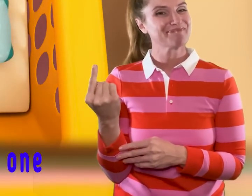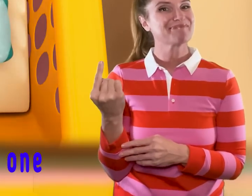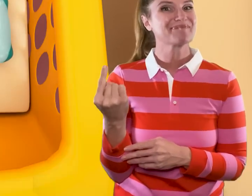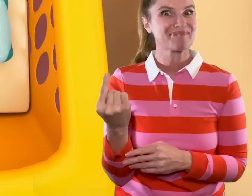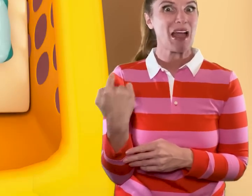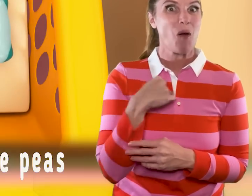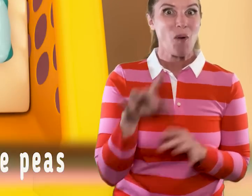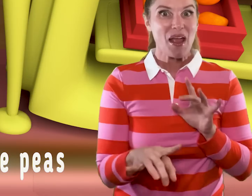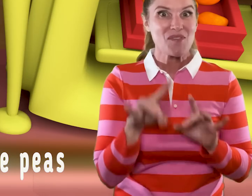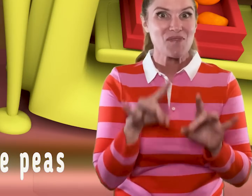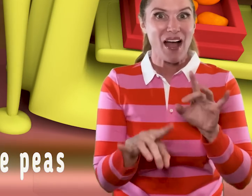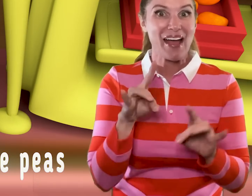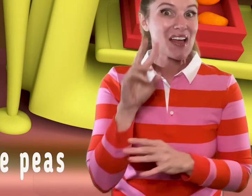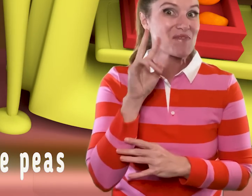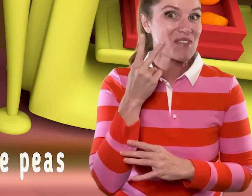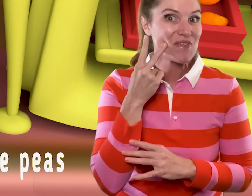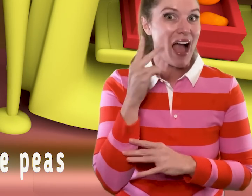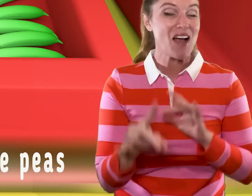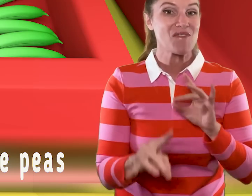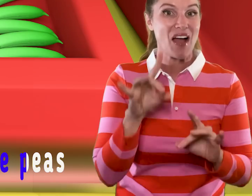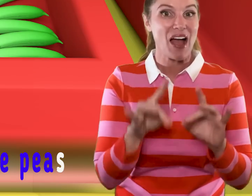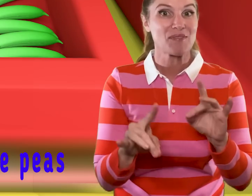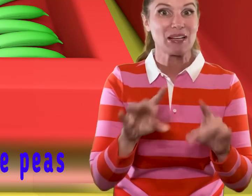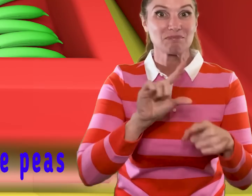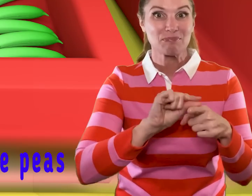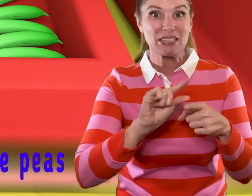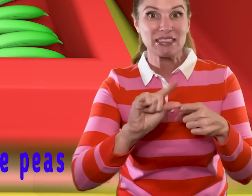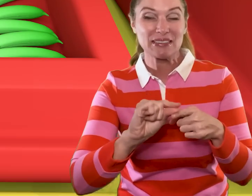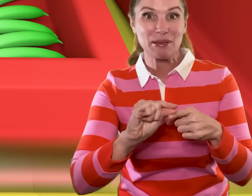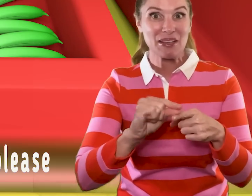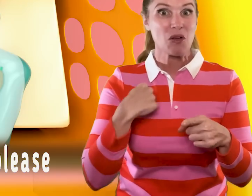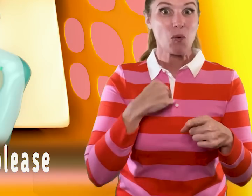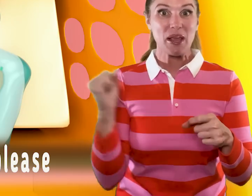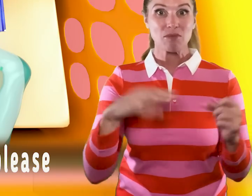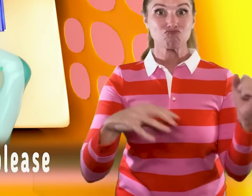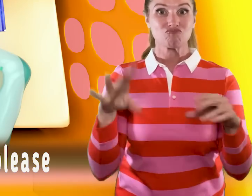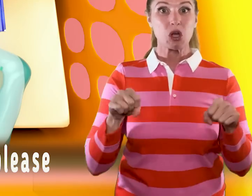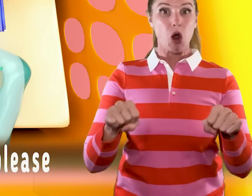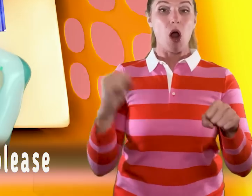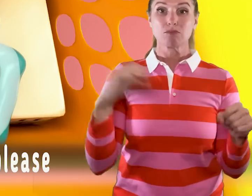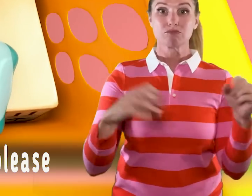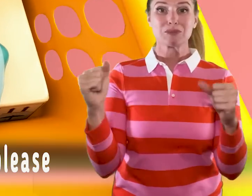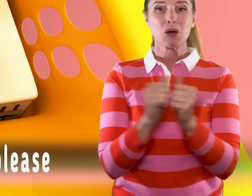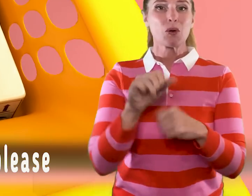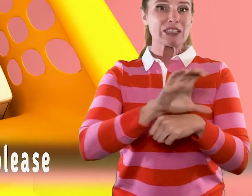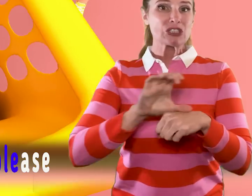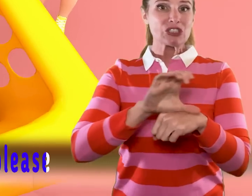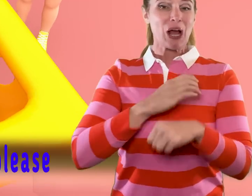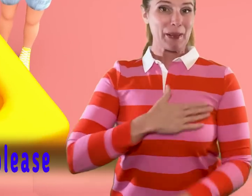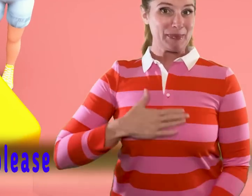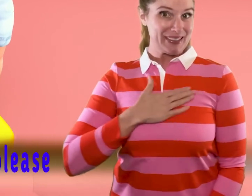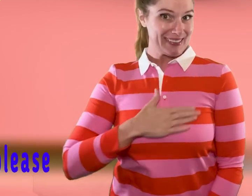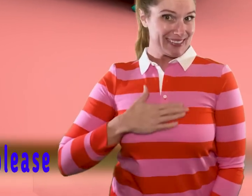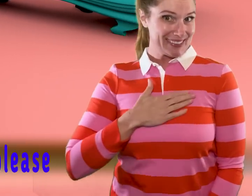one one one we find their veggies and we find their peace let us fill our basket with